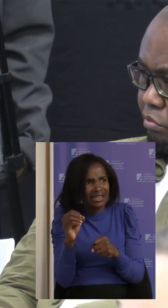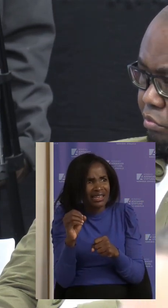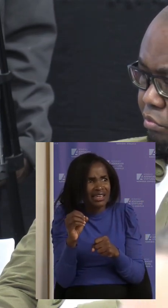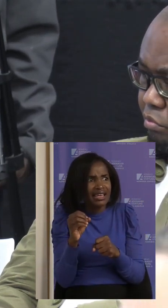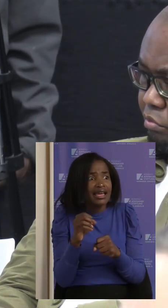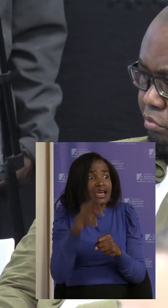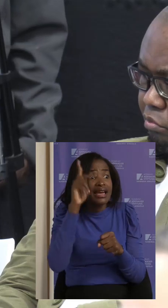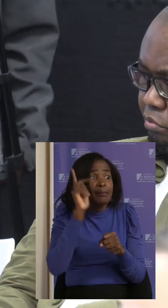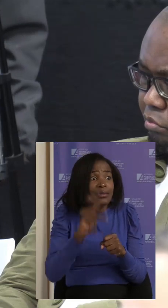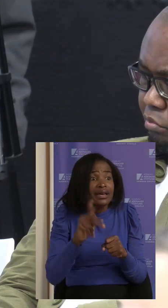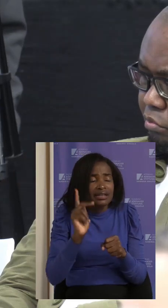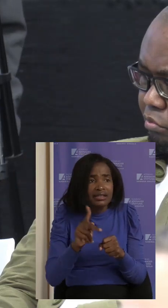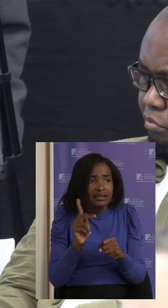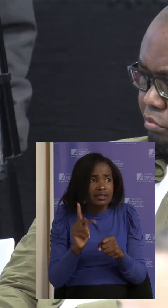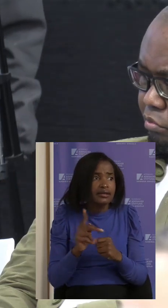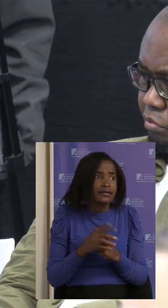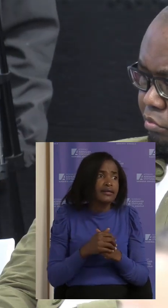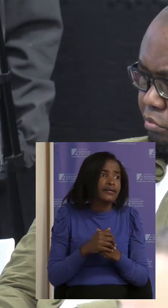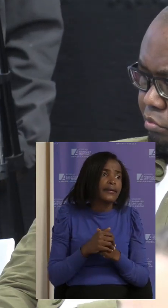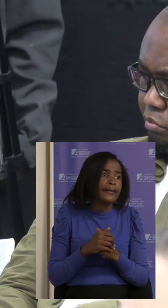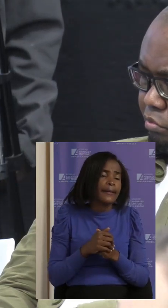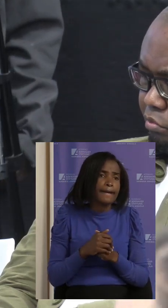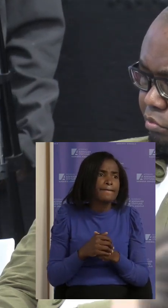can't be repeating the same